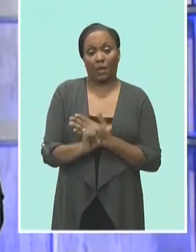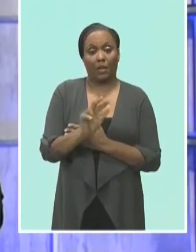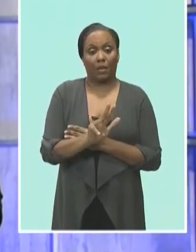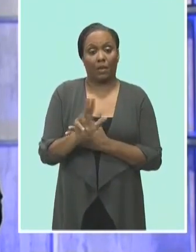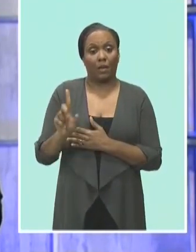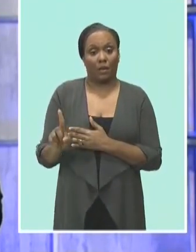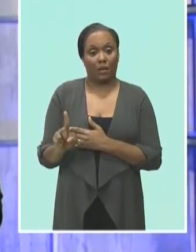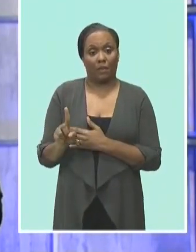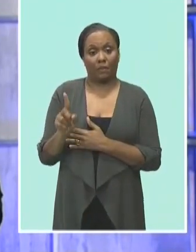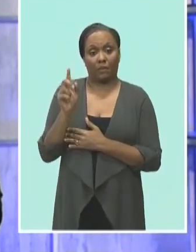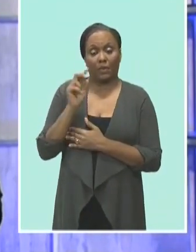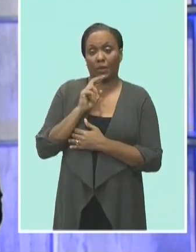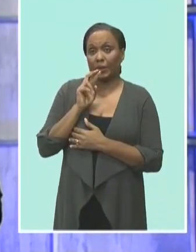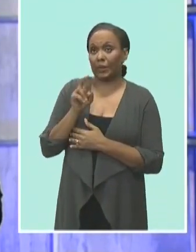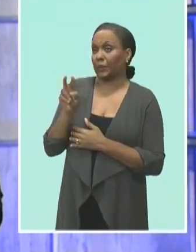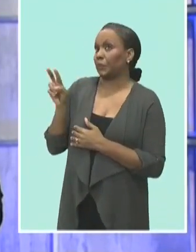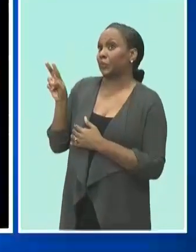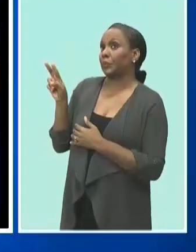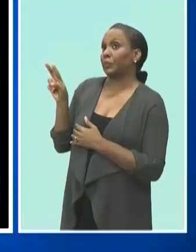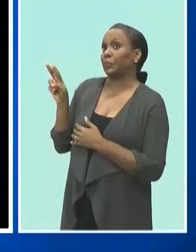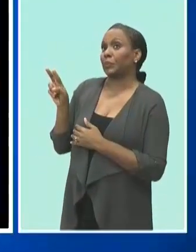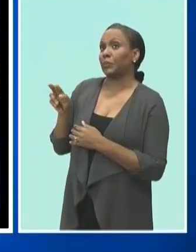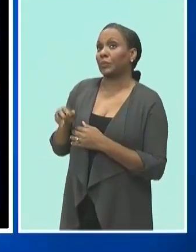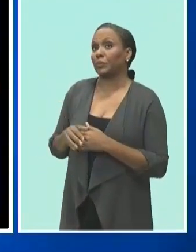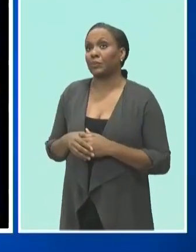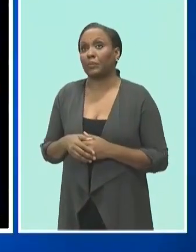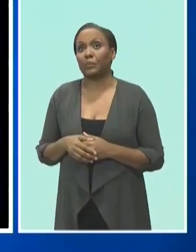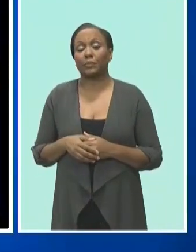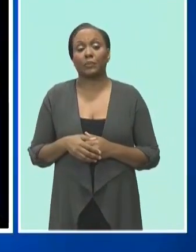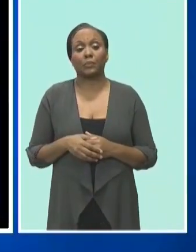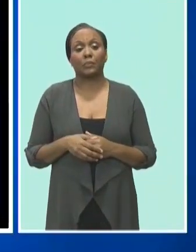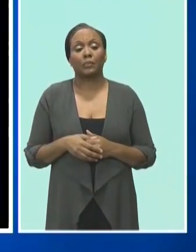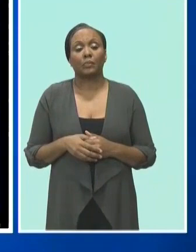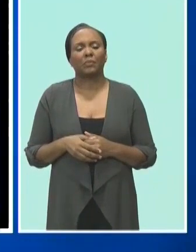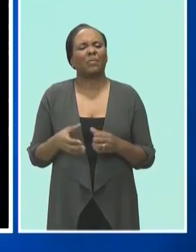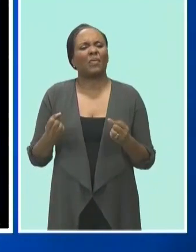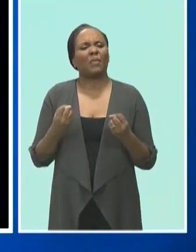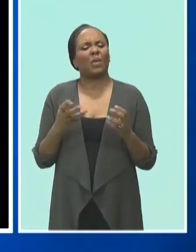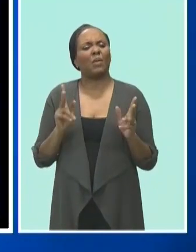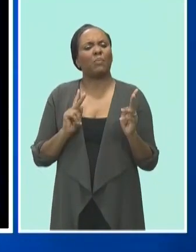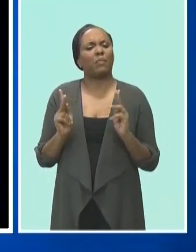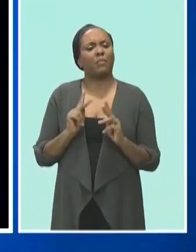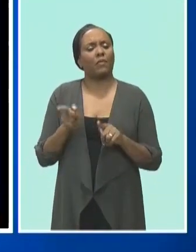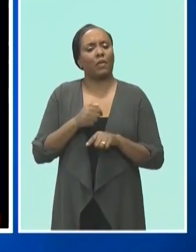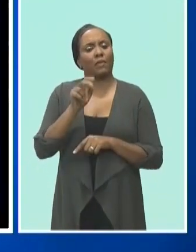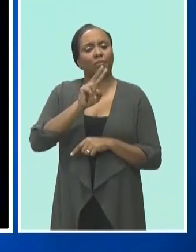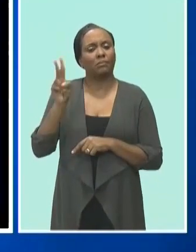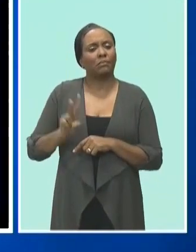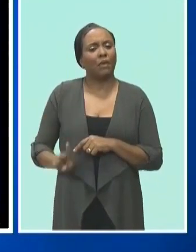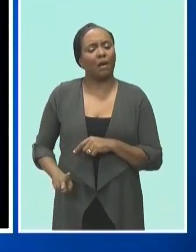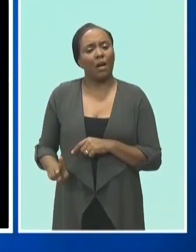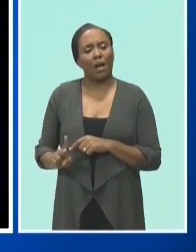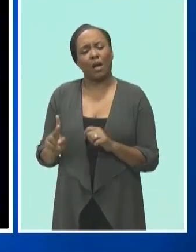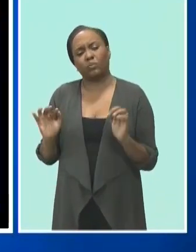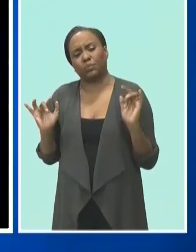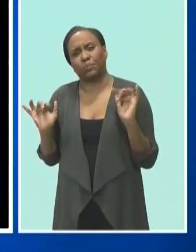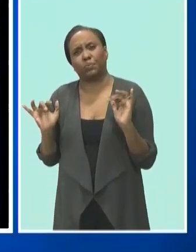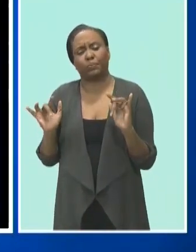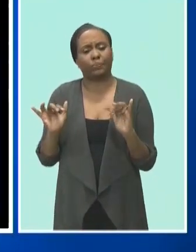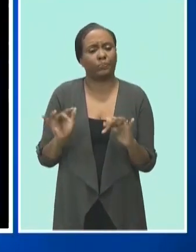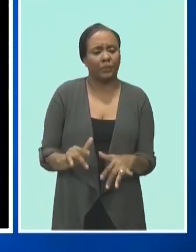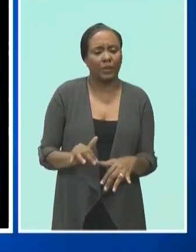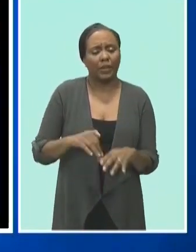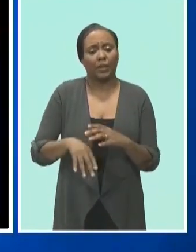from CNC3 television. Hundreds of Venezuelans outside the Achievers Banquet Hall in San